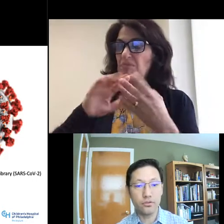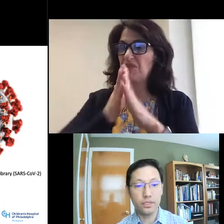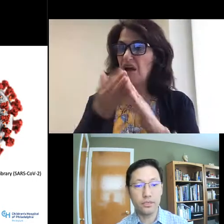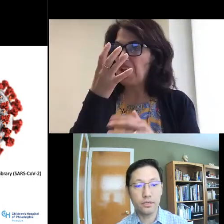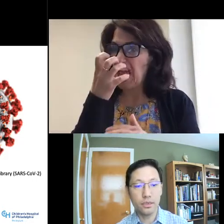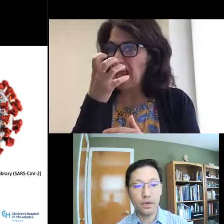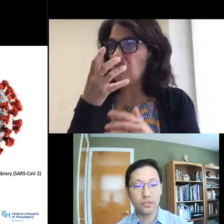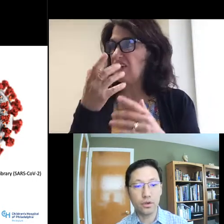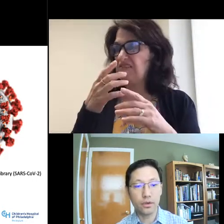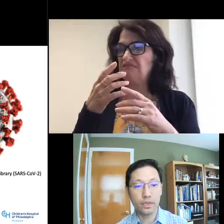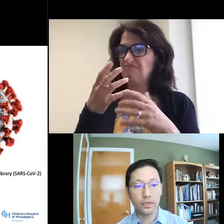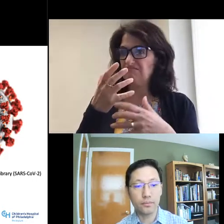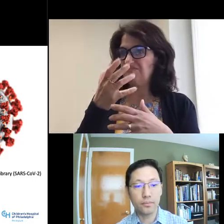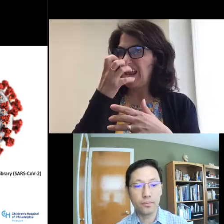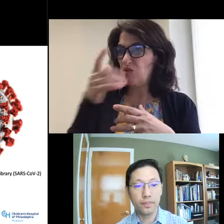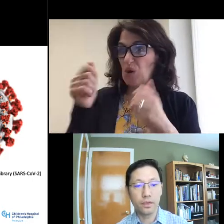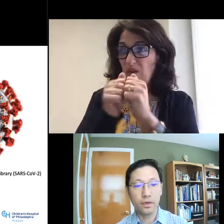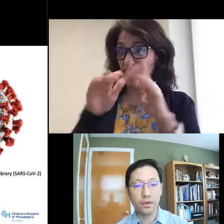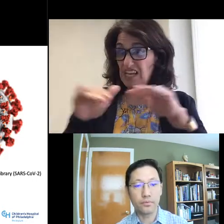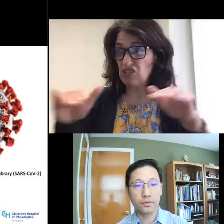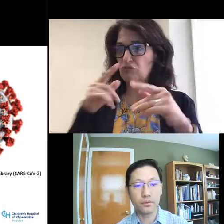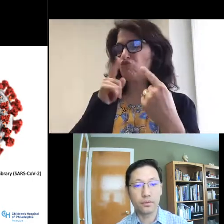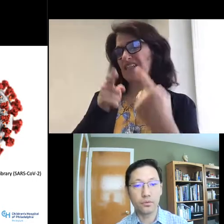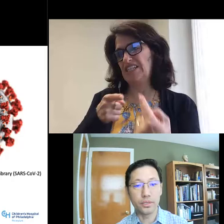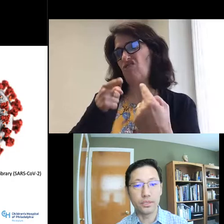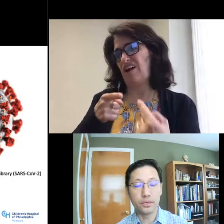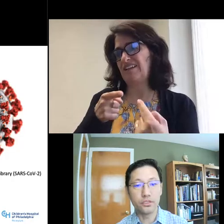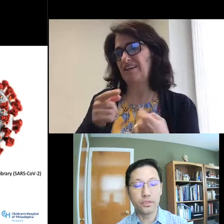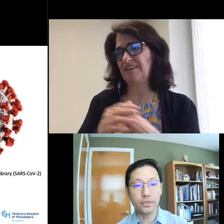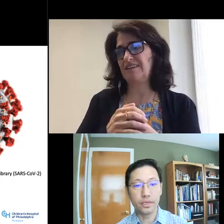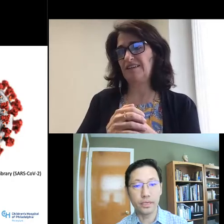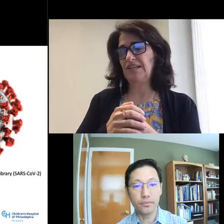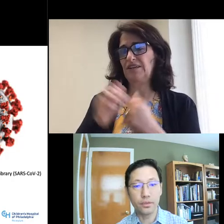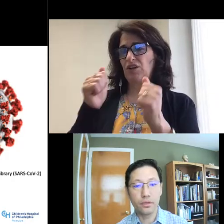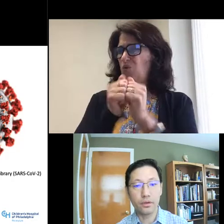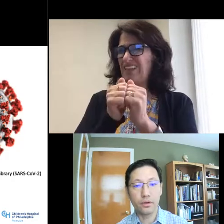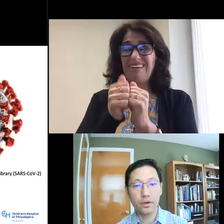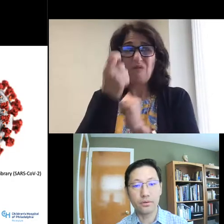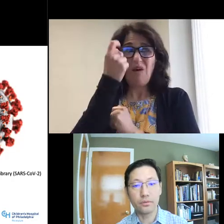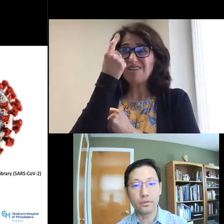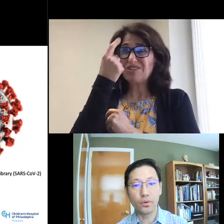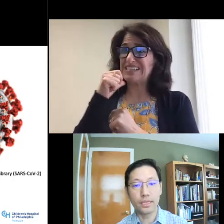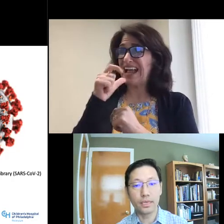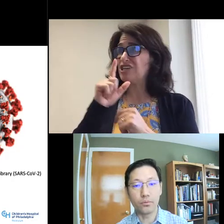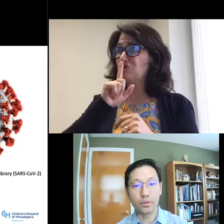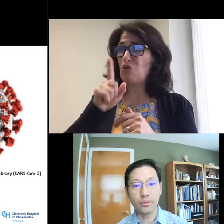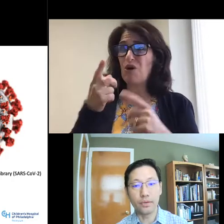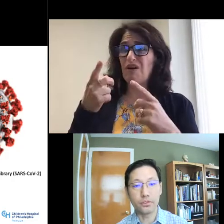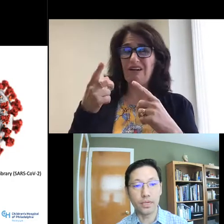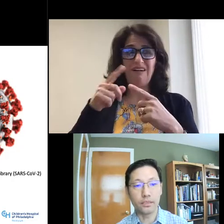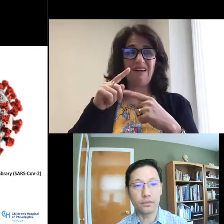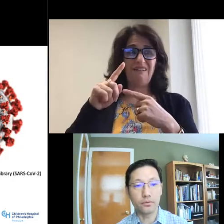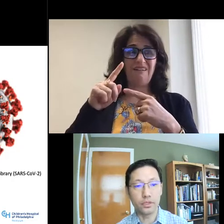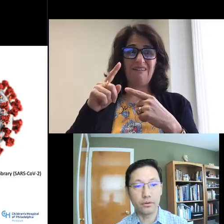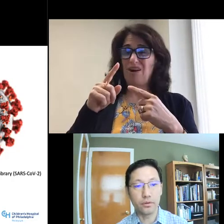their children, struggling with the uncertainty around when they will be able